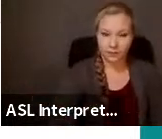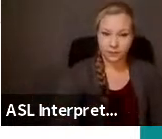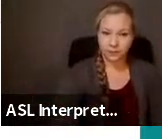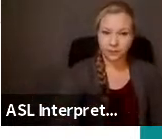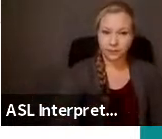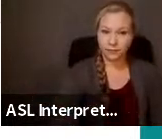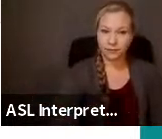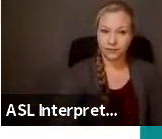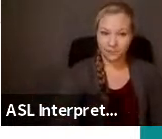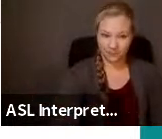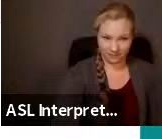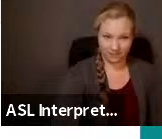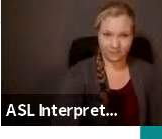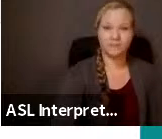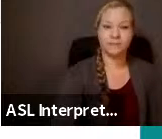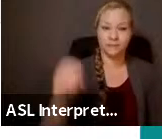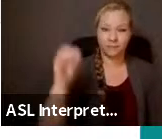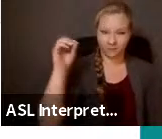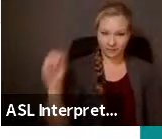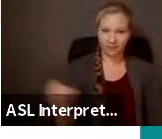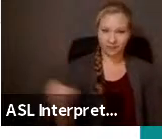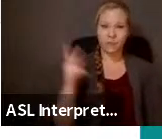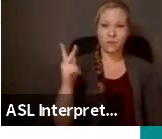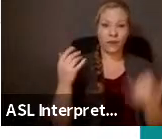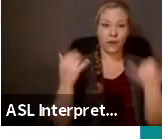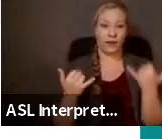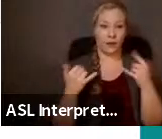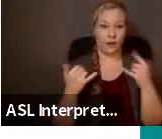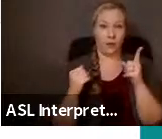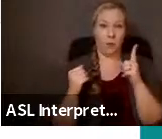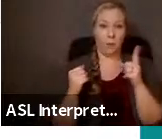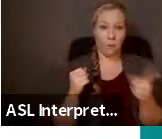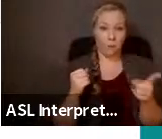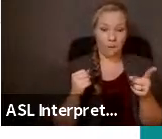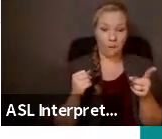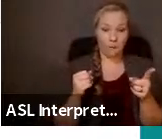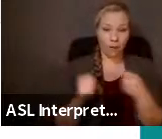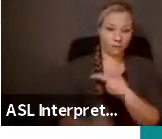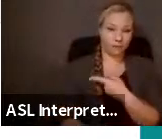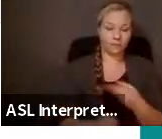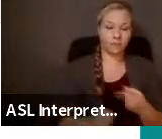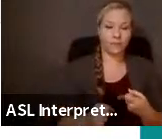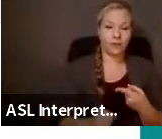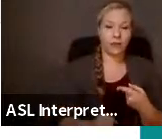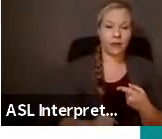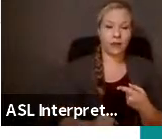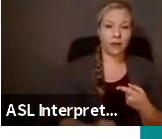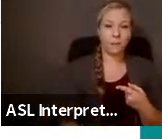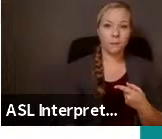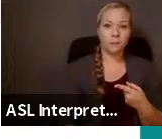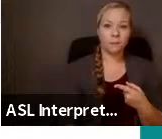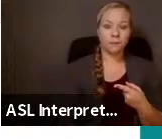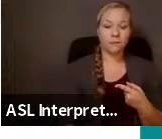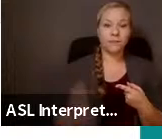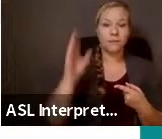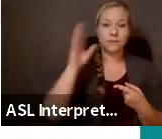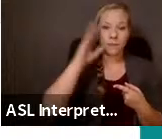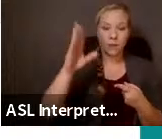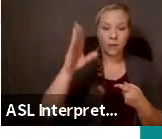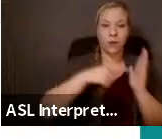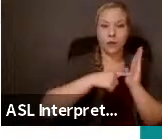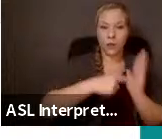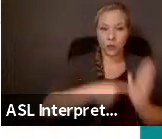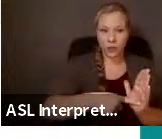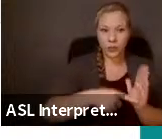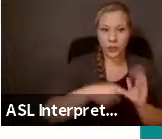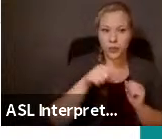Okay, so we're going to start, kind of walk you through these, and then maybe